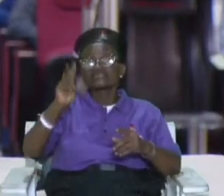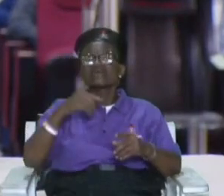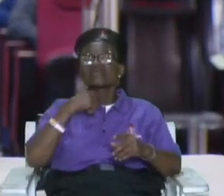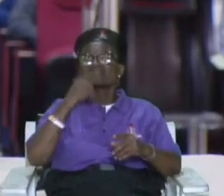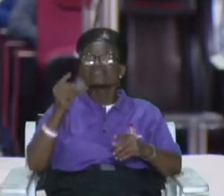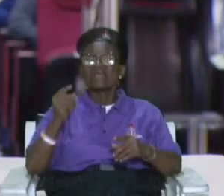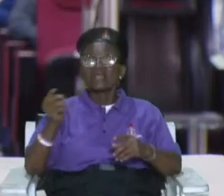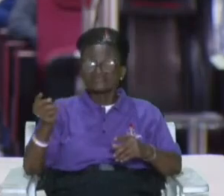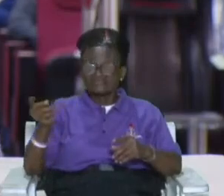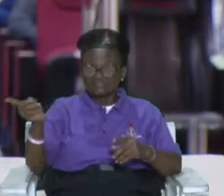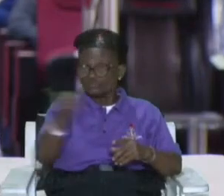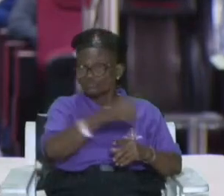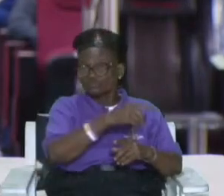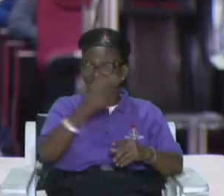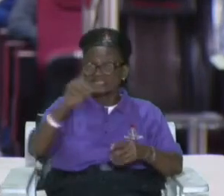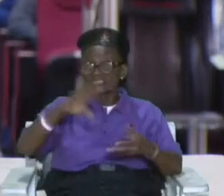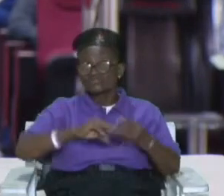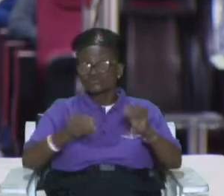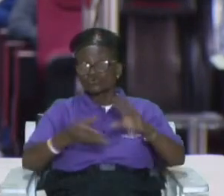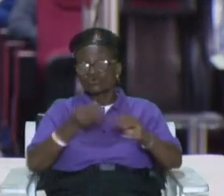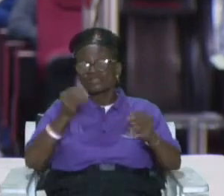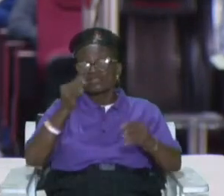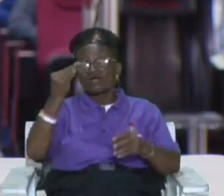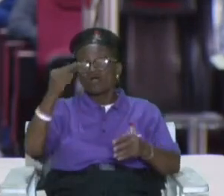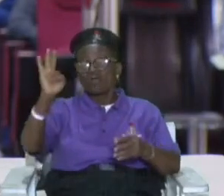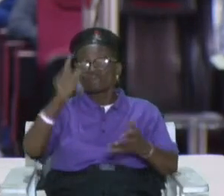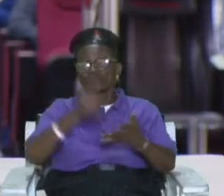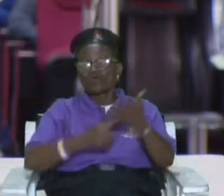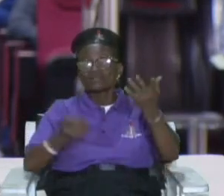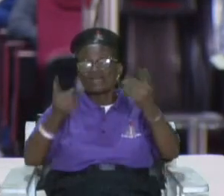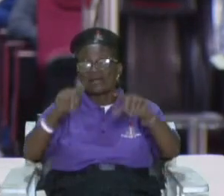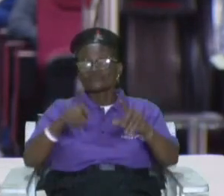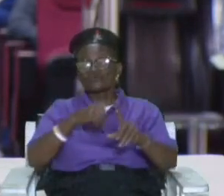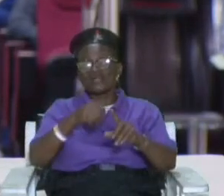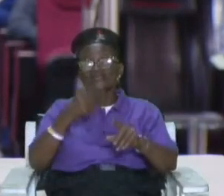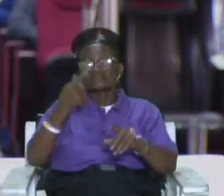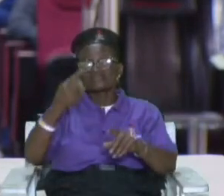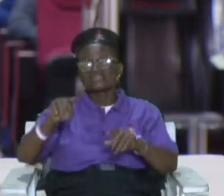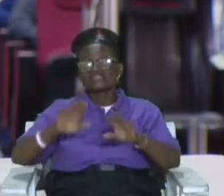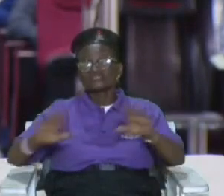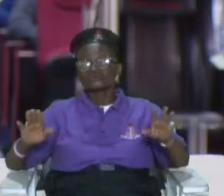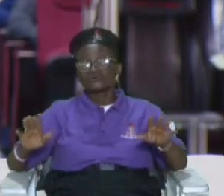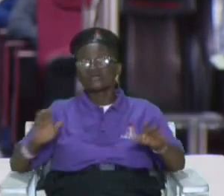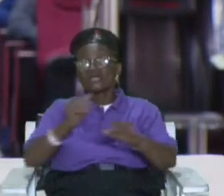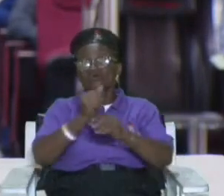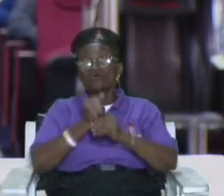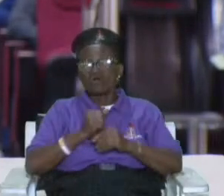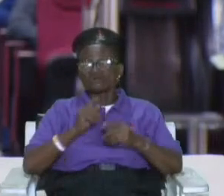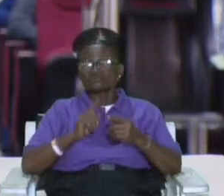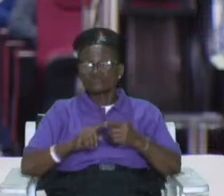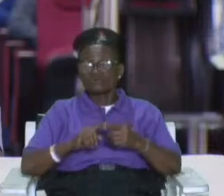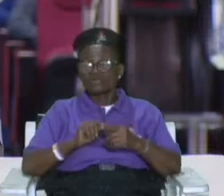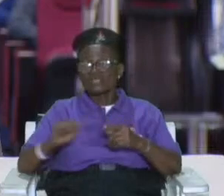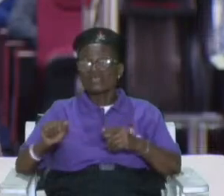what happened when the children of Israel got to a pool of water called Marah.